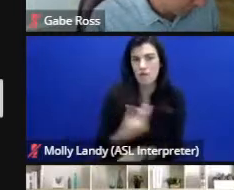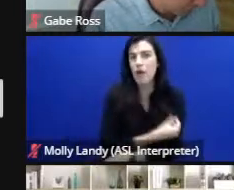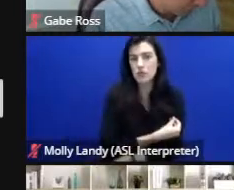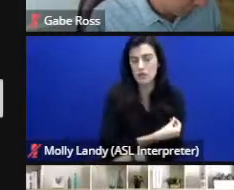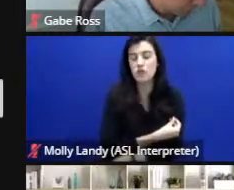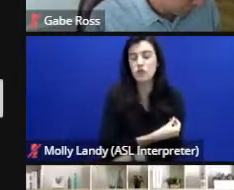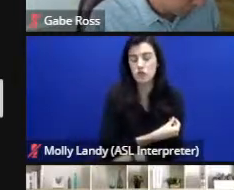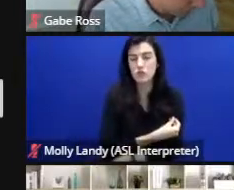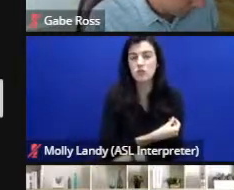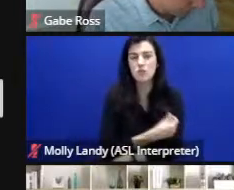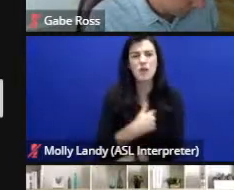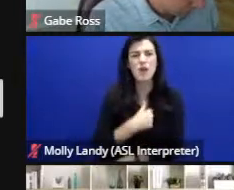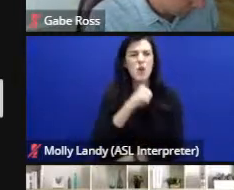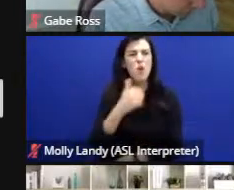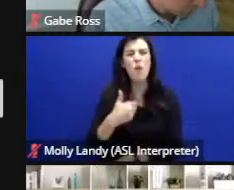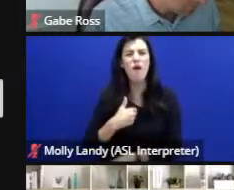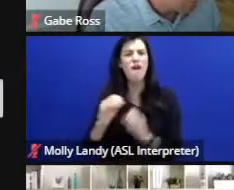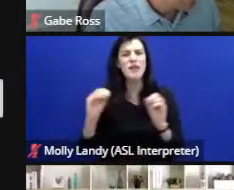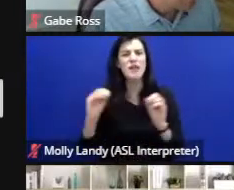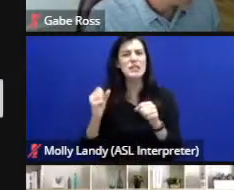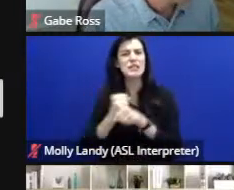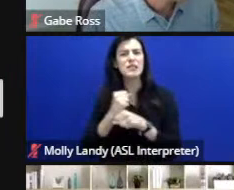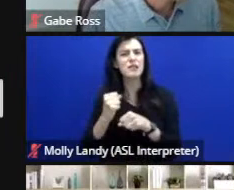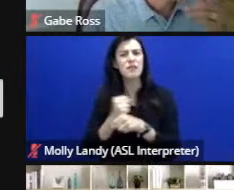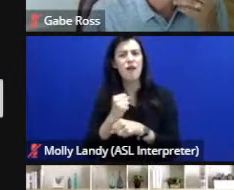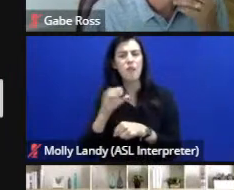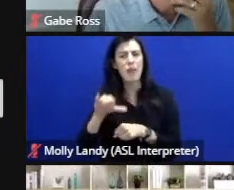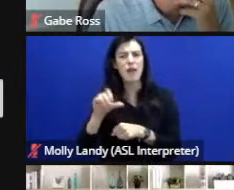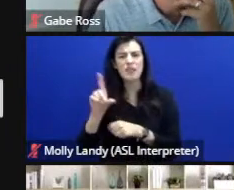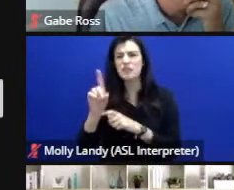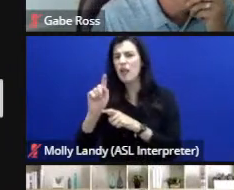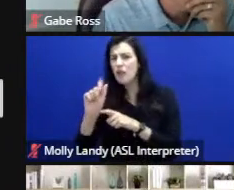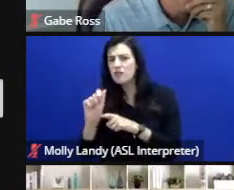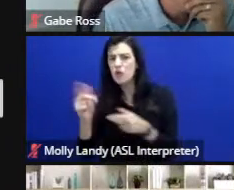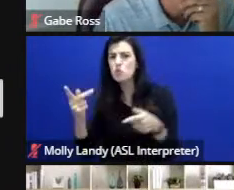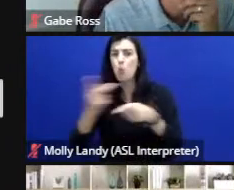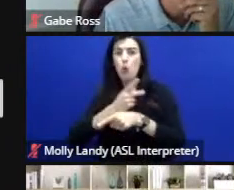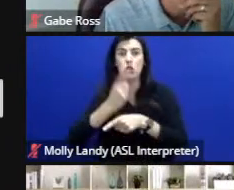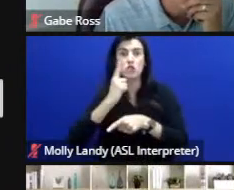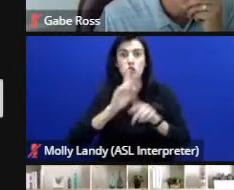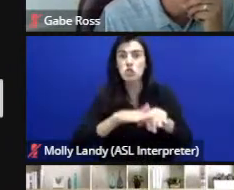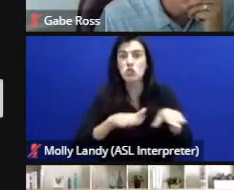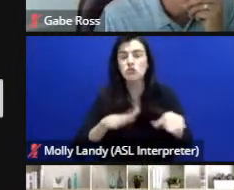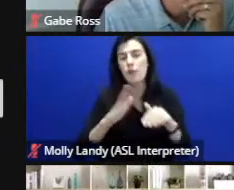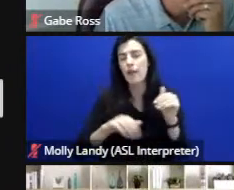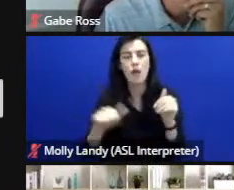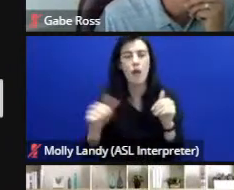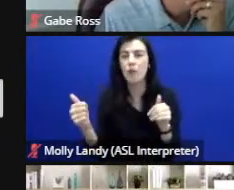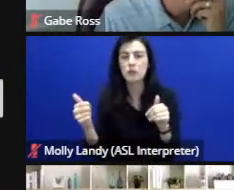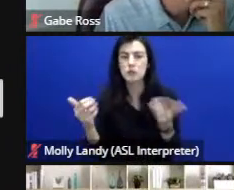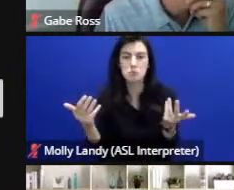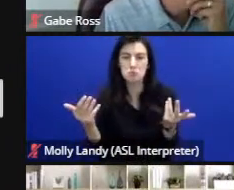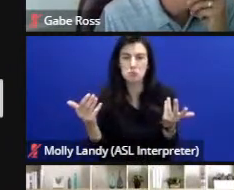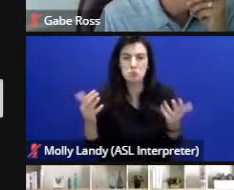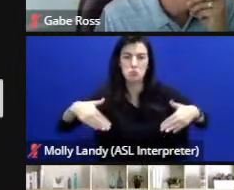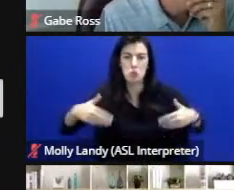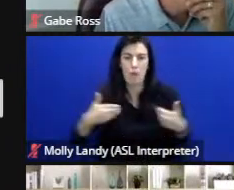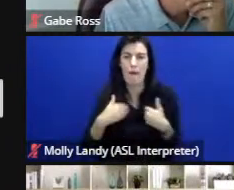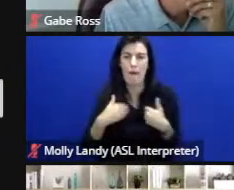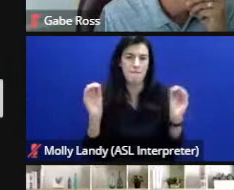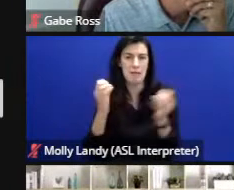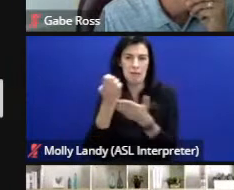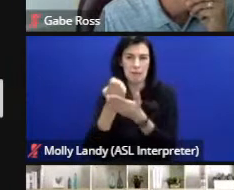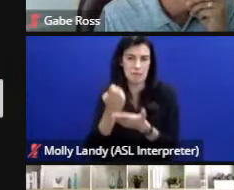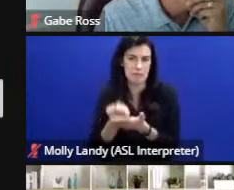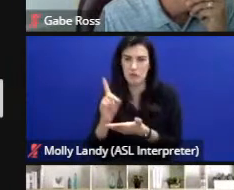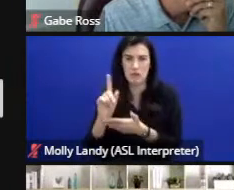this variant is any worse for children than any of the other variants at this time. That is knowledge